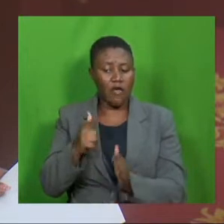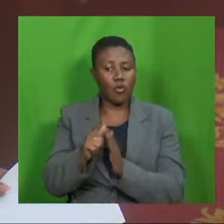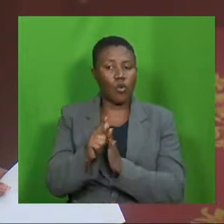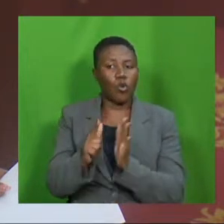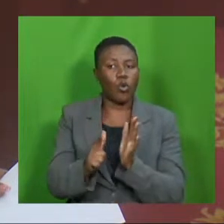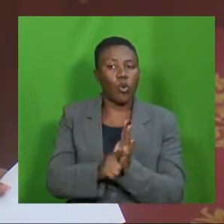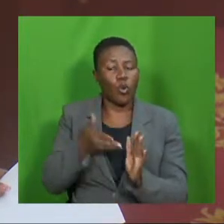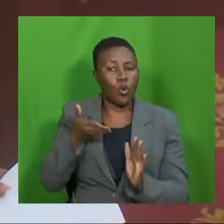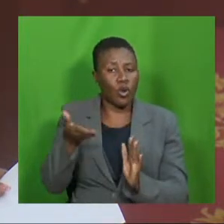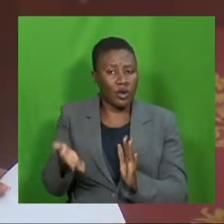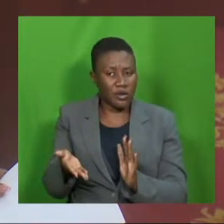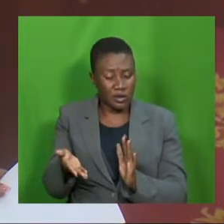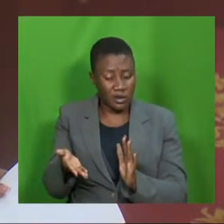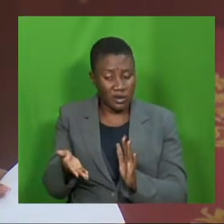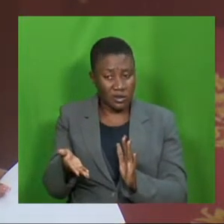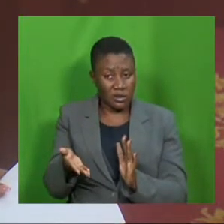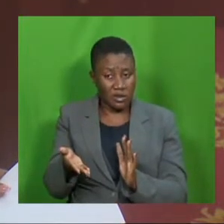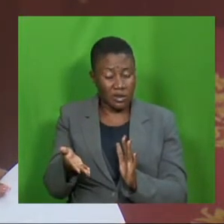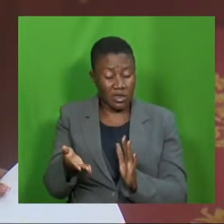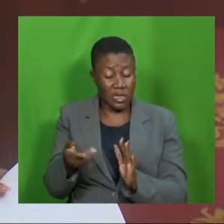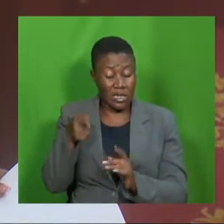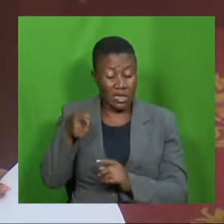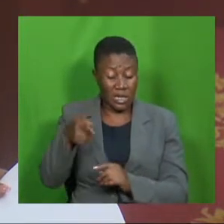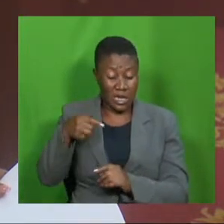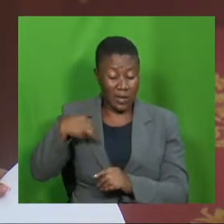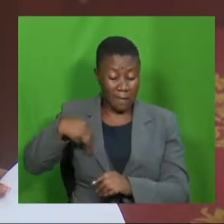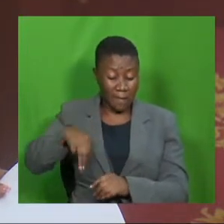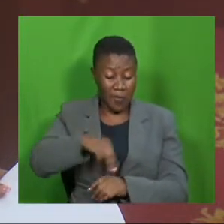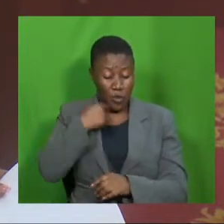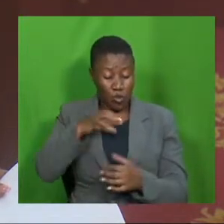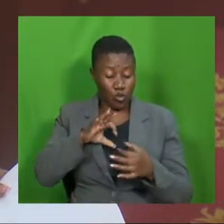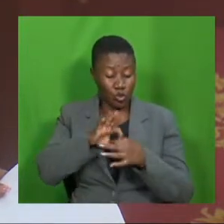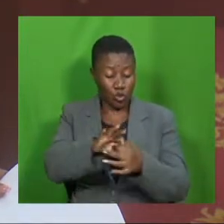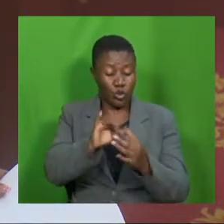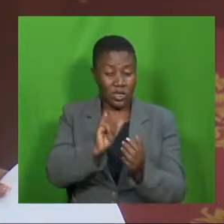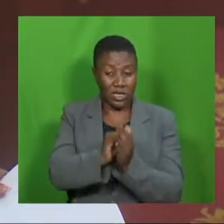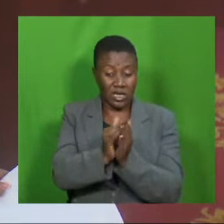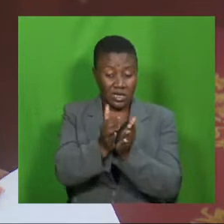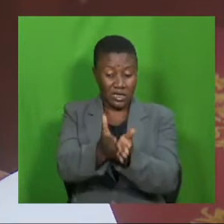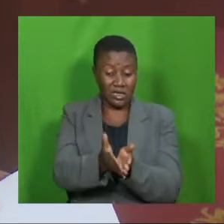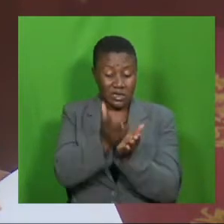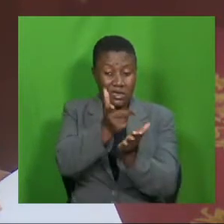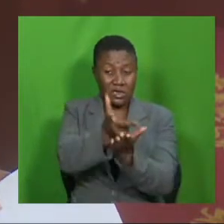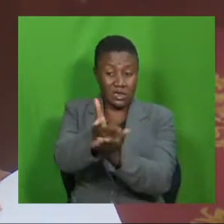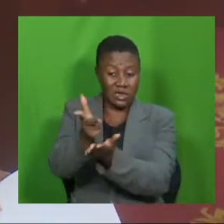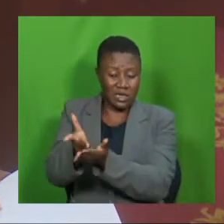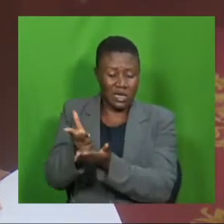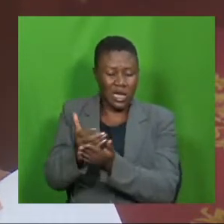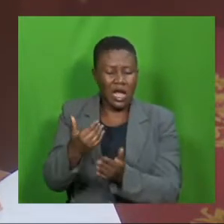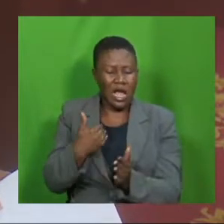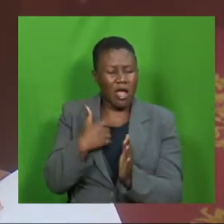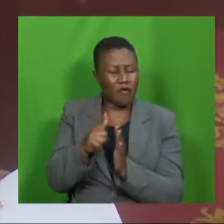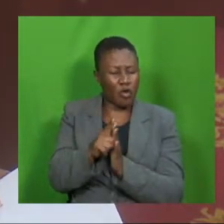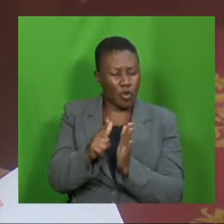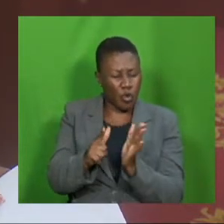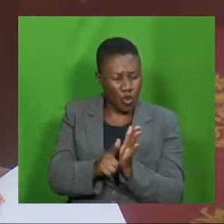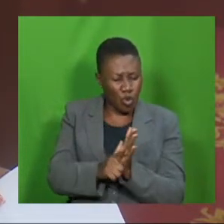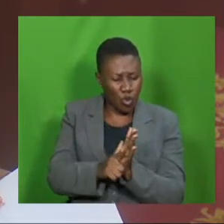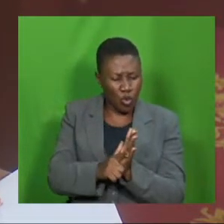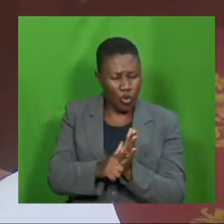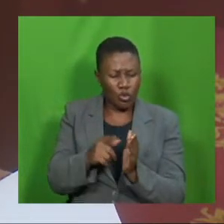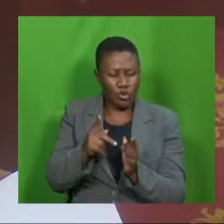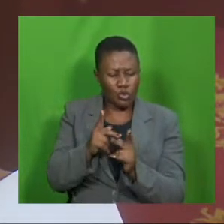Constituting the landing beach committee members is backed by the law. So I don't know of any